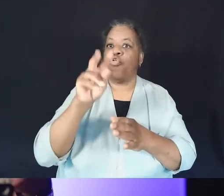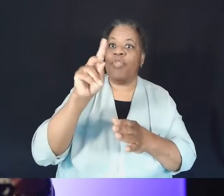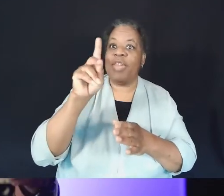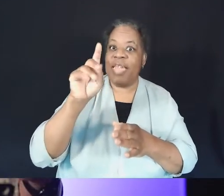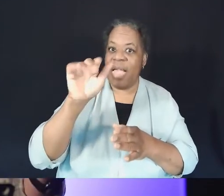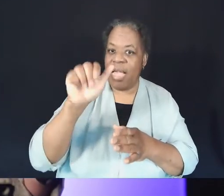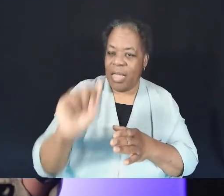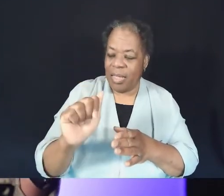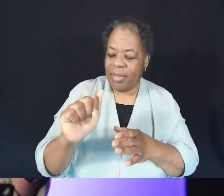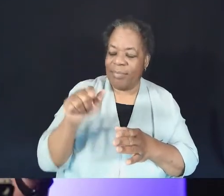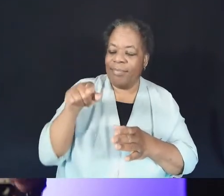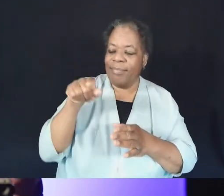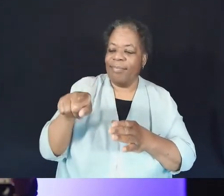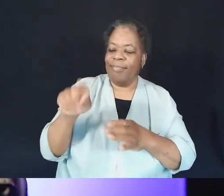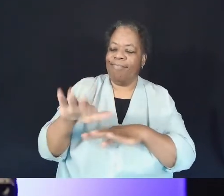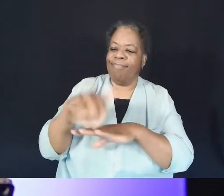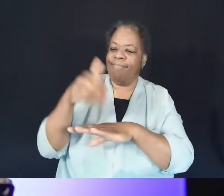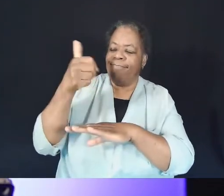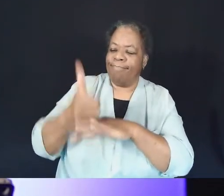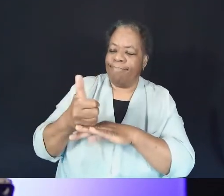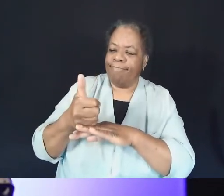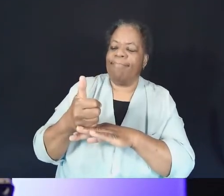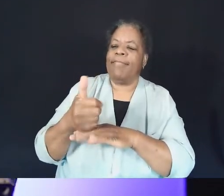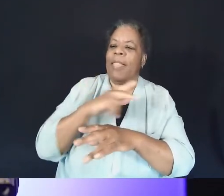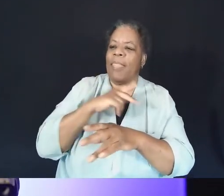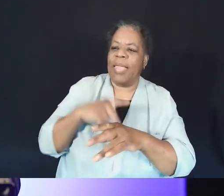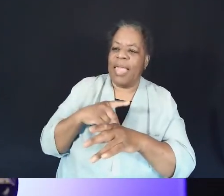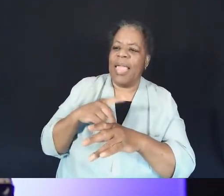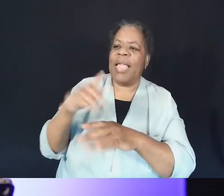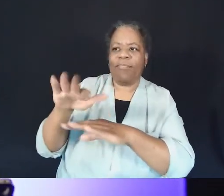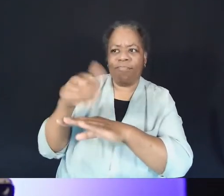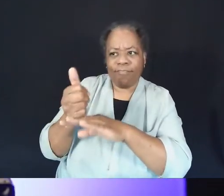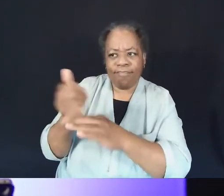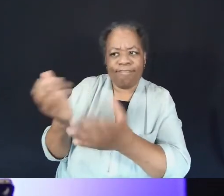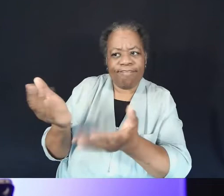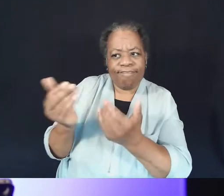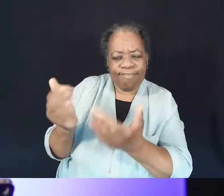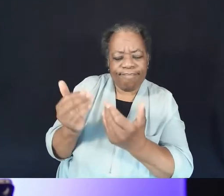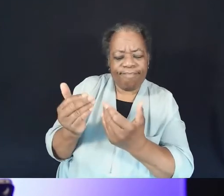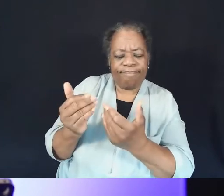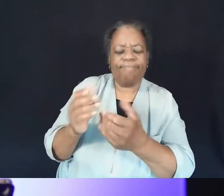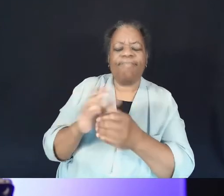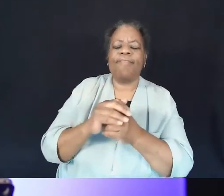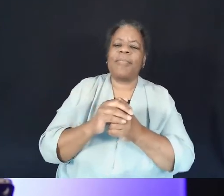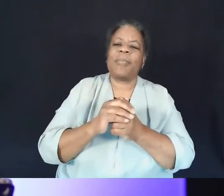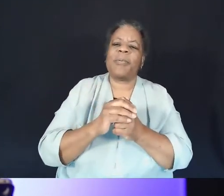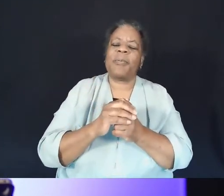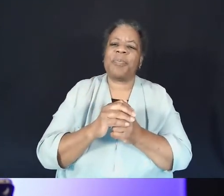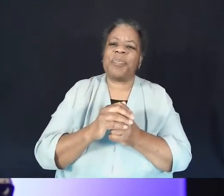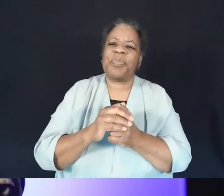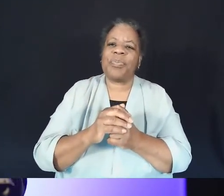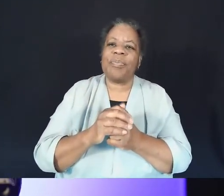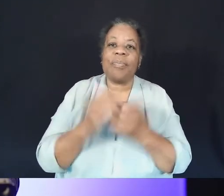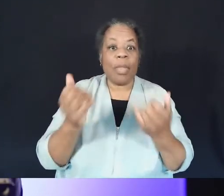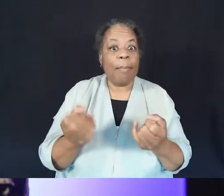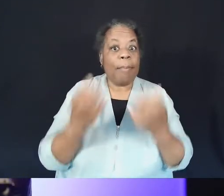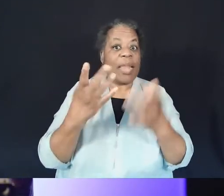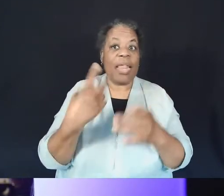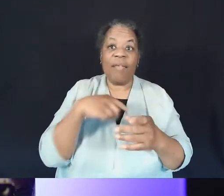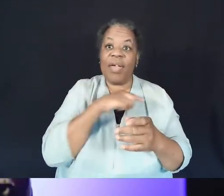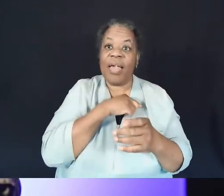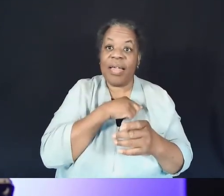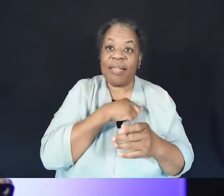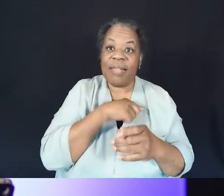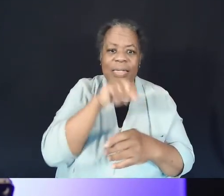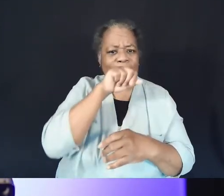king Artaxerxes, or Emperor Arty, as I'm sure his friends called him. Now, many of us love the